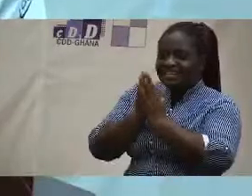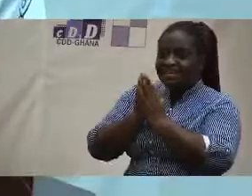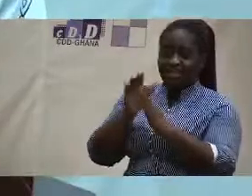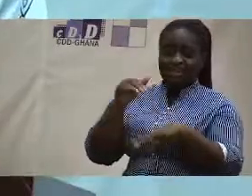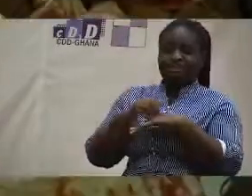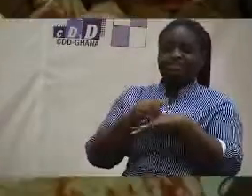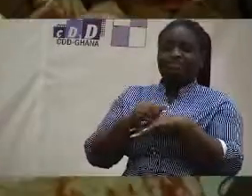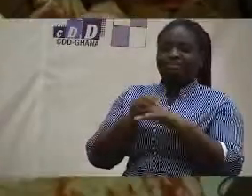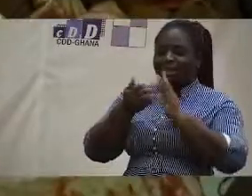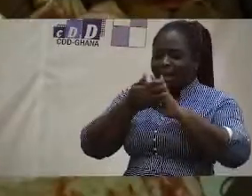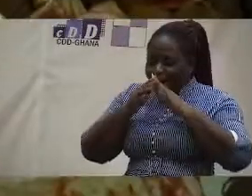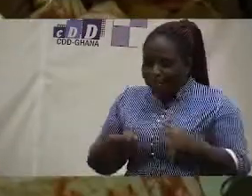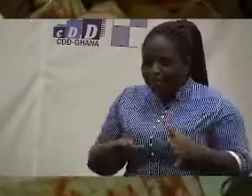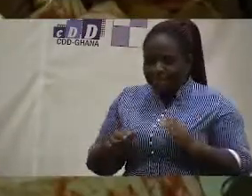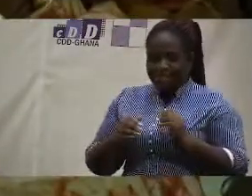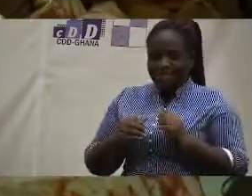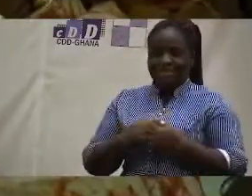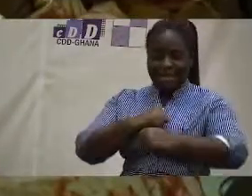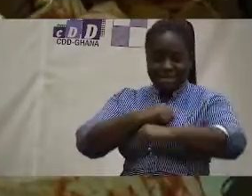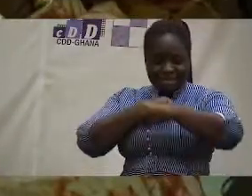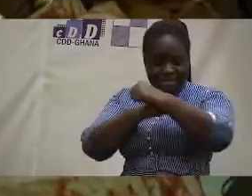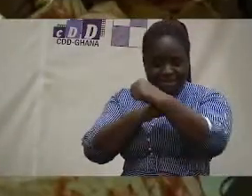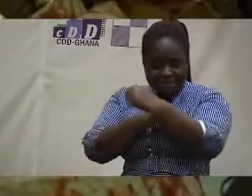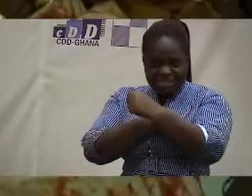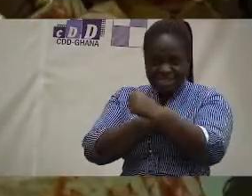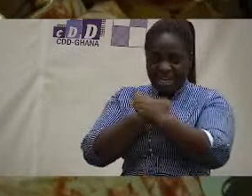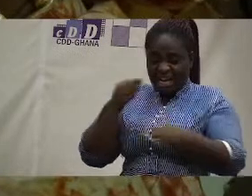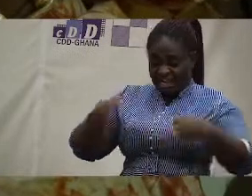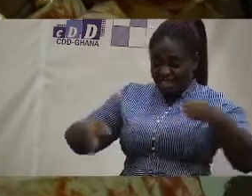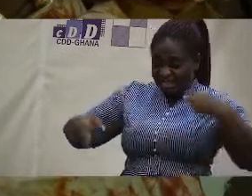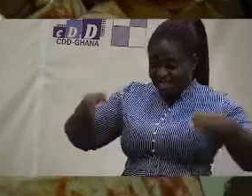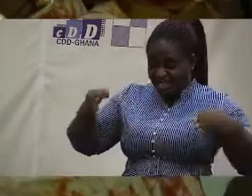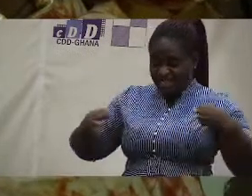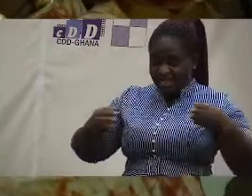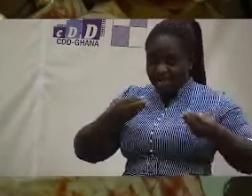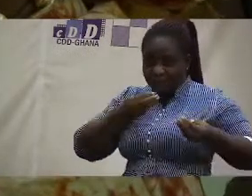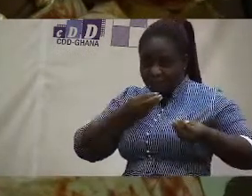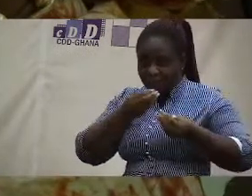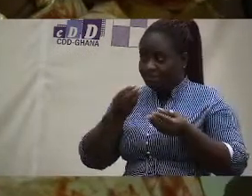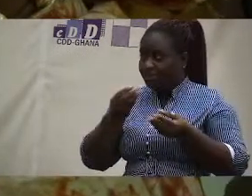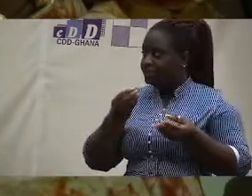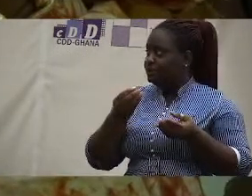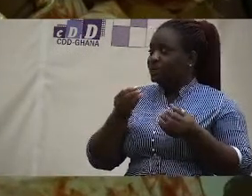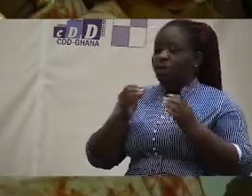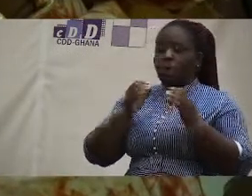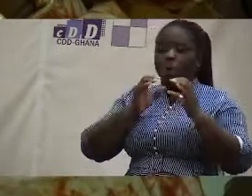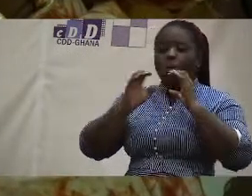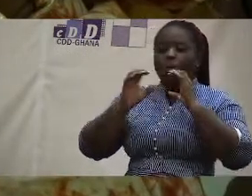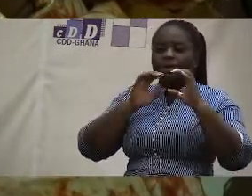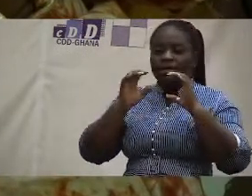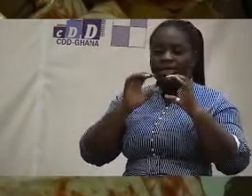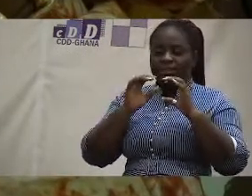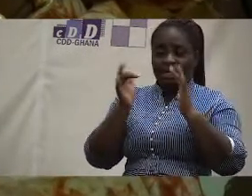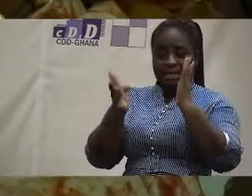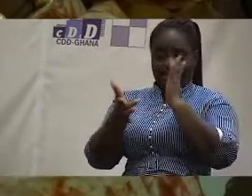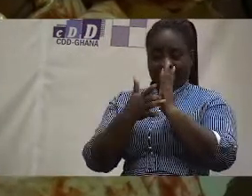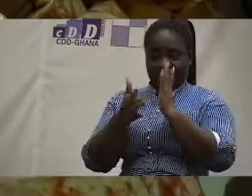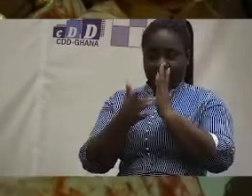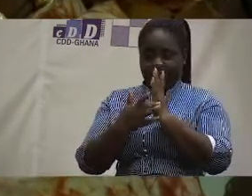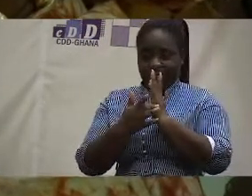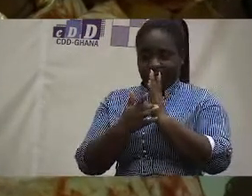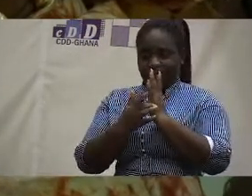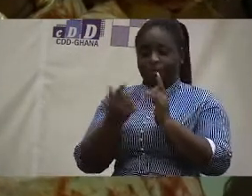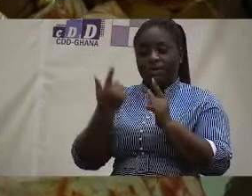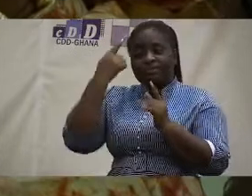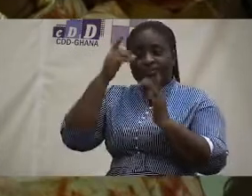democracy, peace and security, transitional justice, and information and communications technology